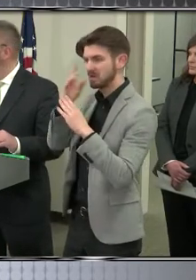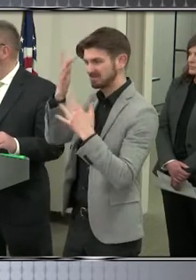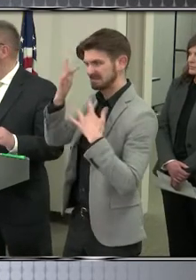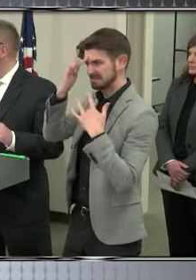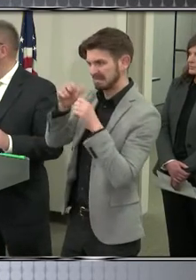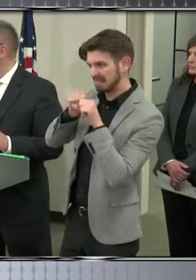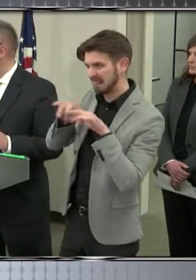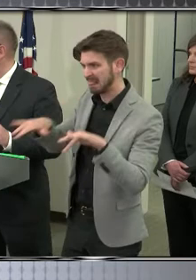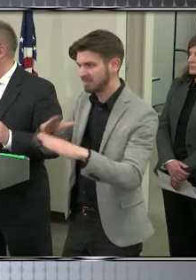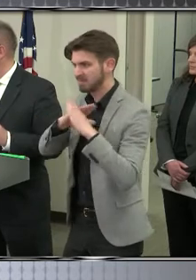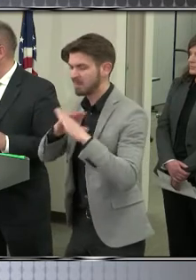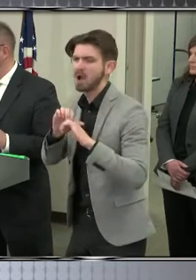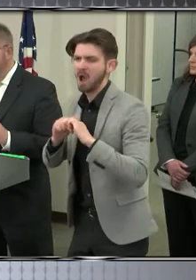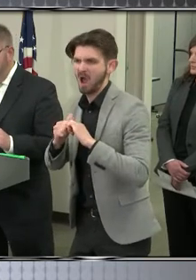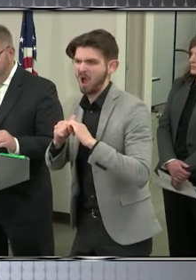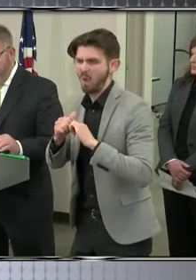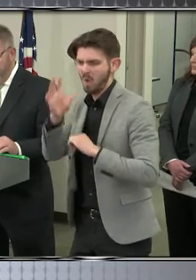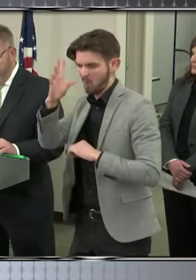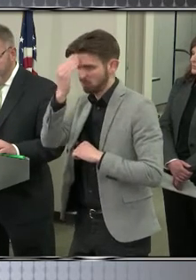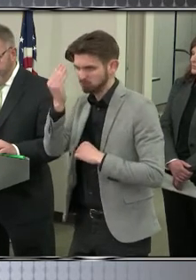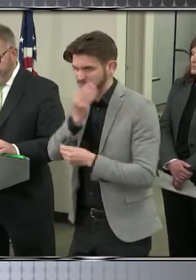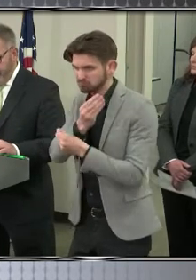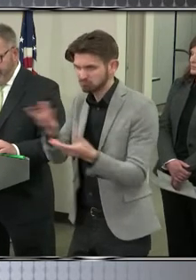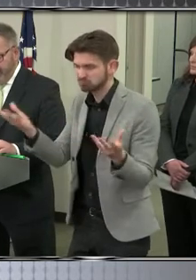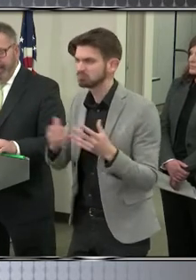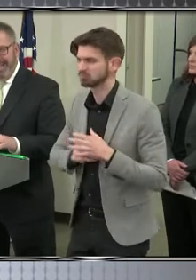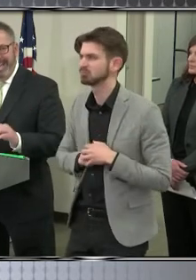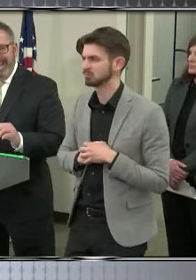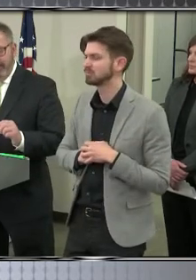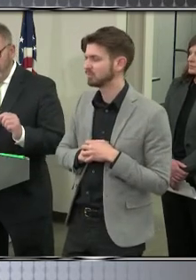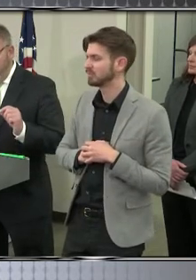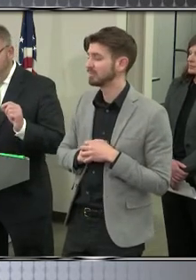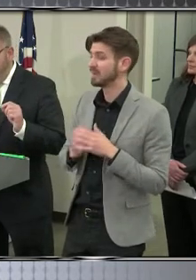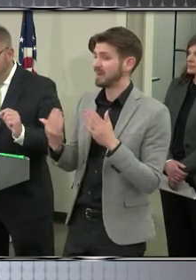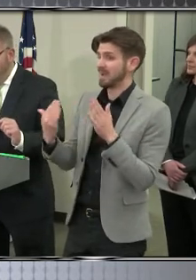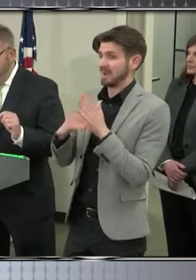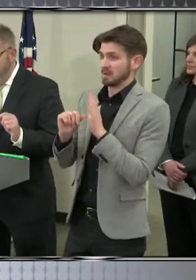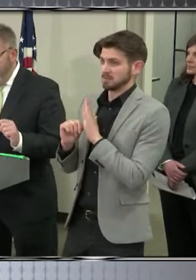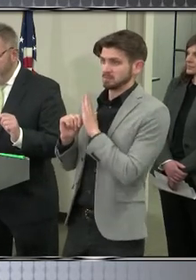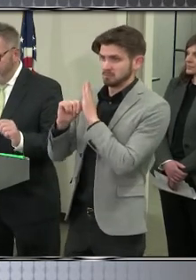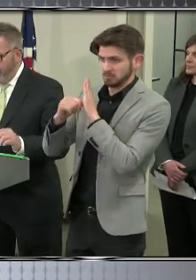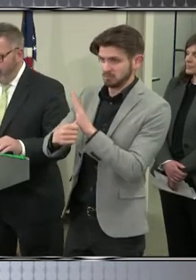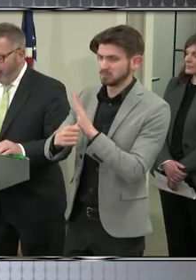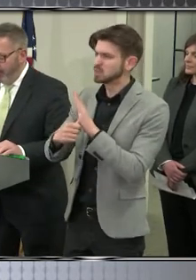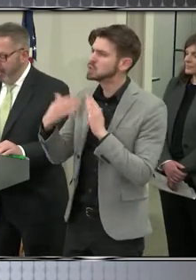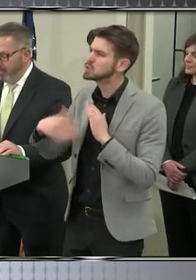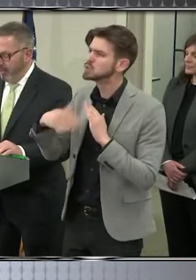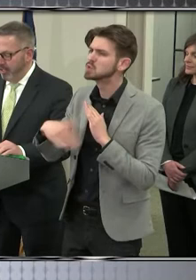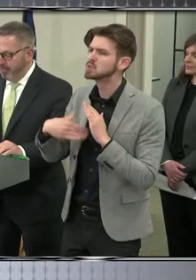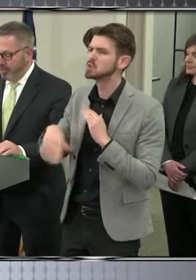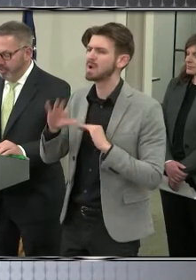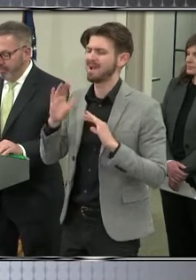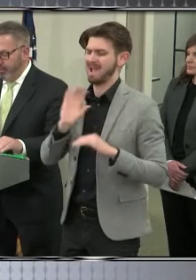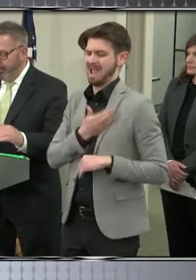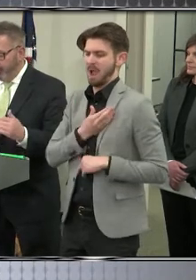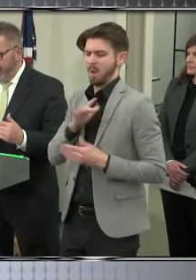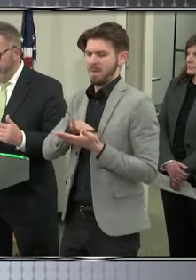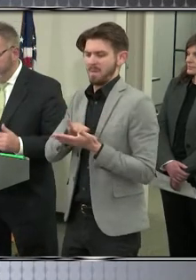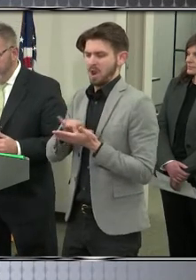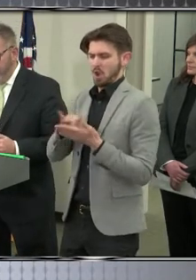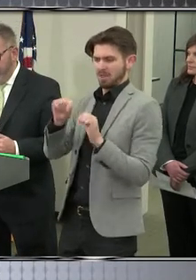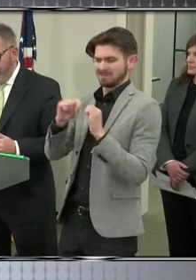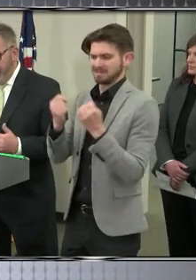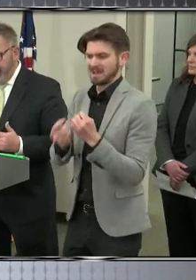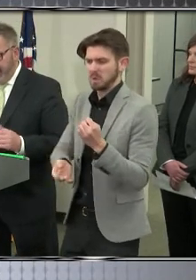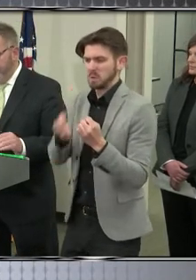and to protect yourself and those that are around you. Again, we are in great hands with our local medical experts, both throughout